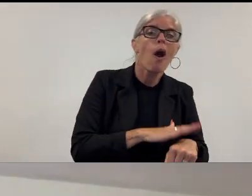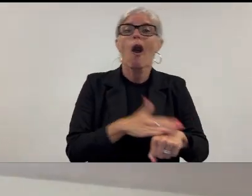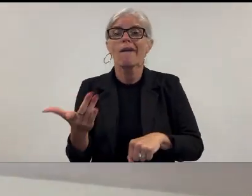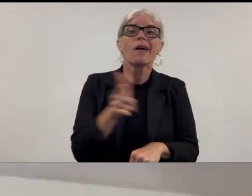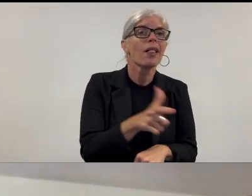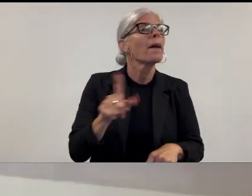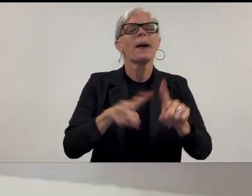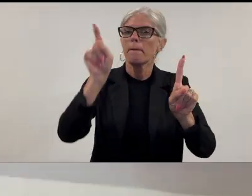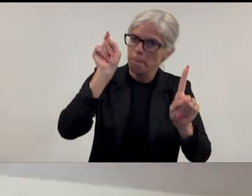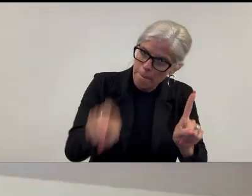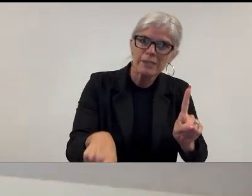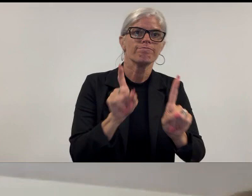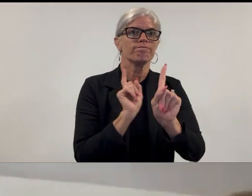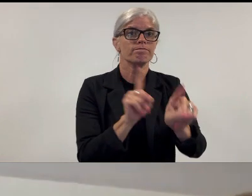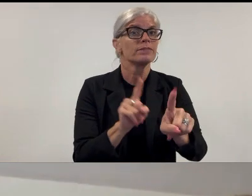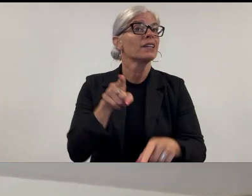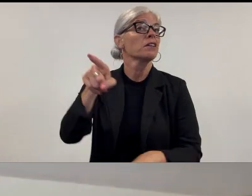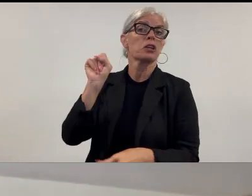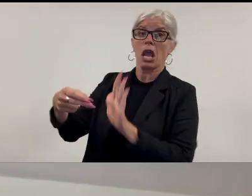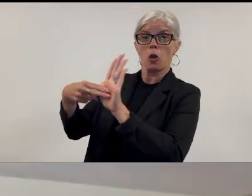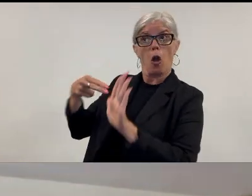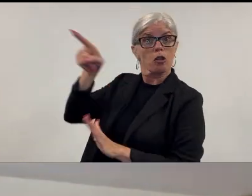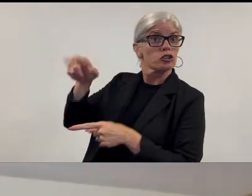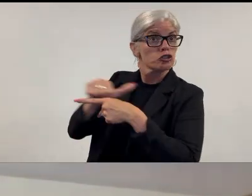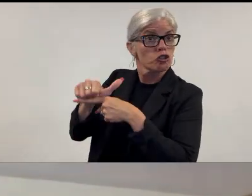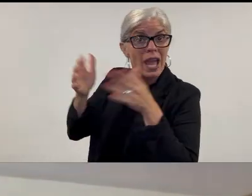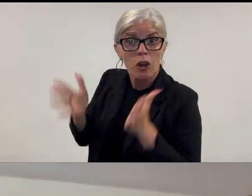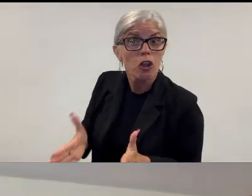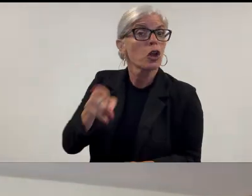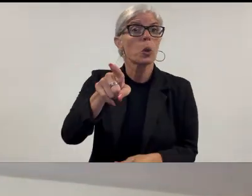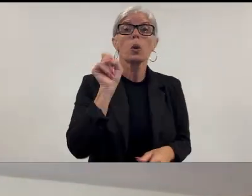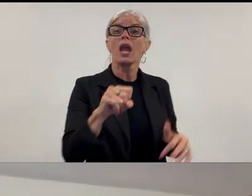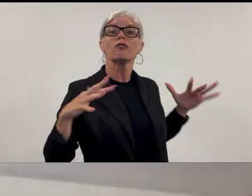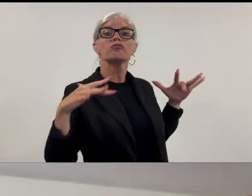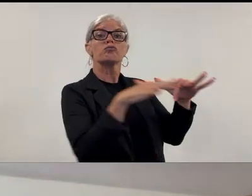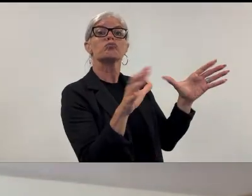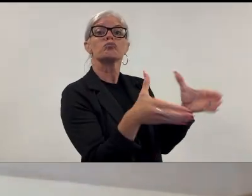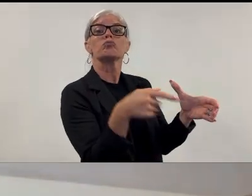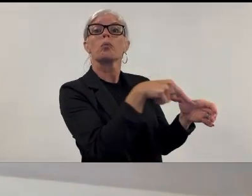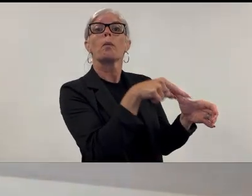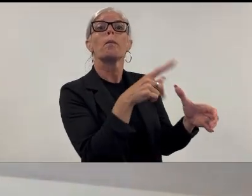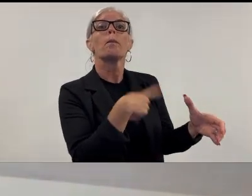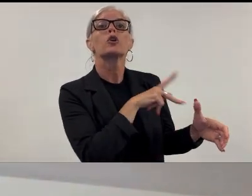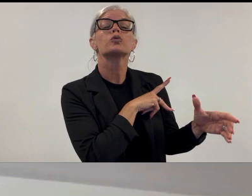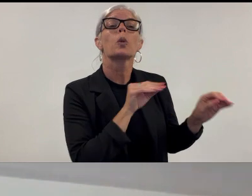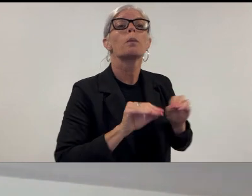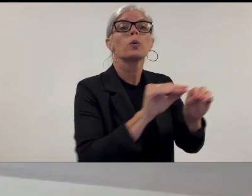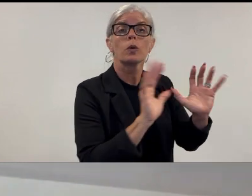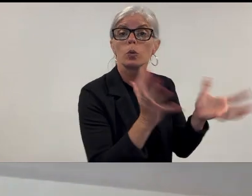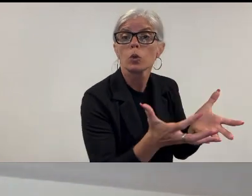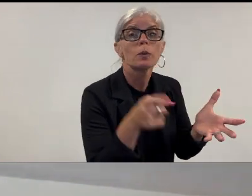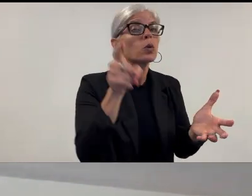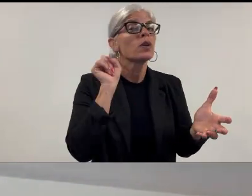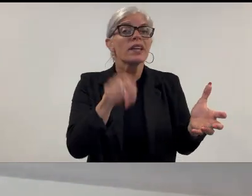and you need to go to therapy for life, on and off. Mm-hmm. You can use resources. You can call it a trainer. You